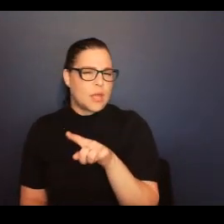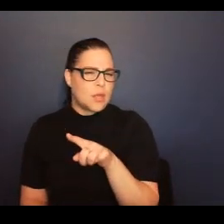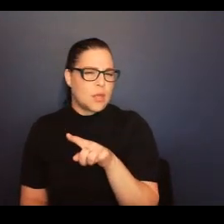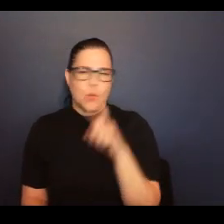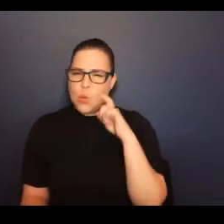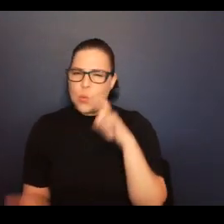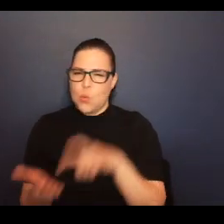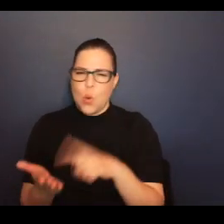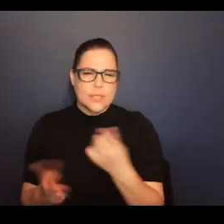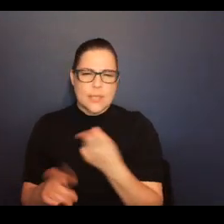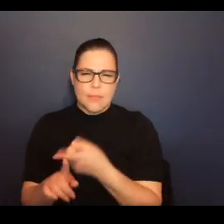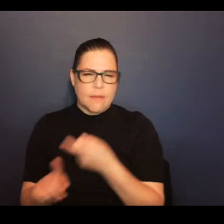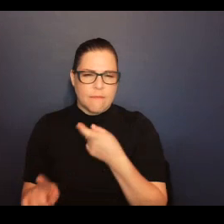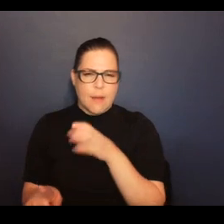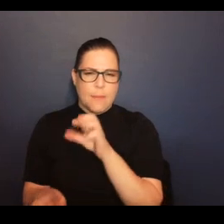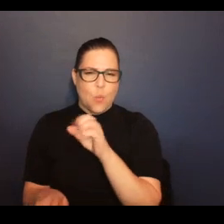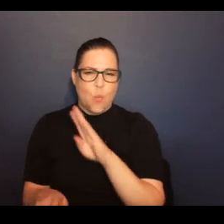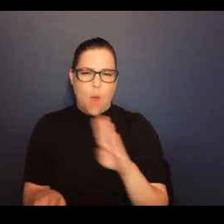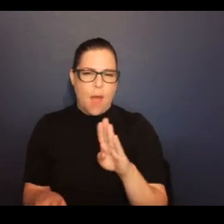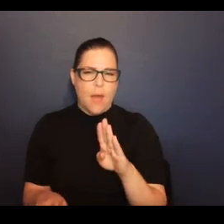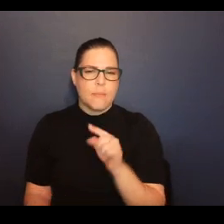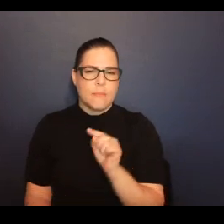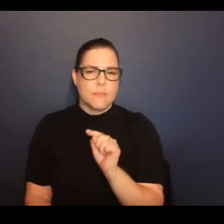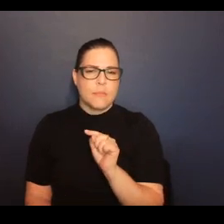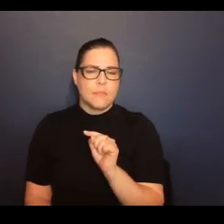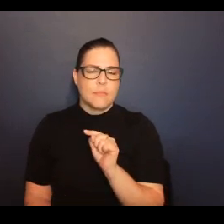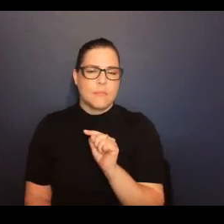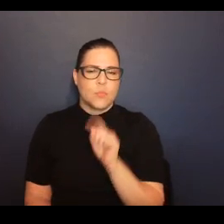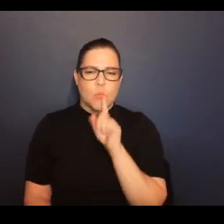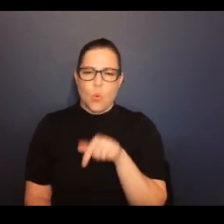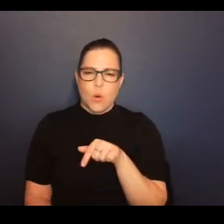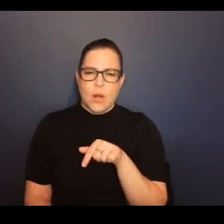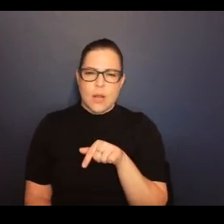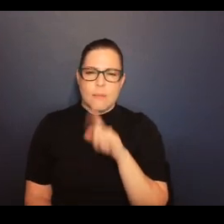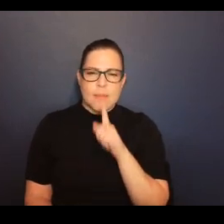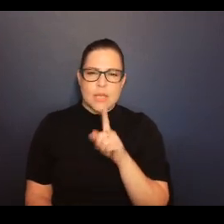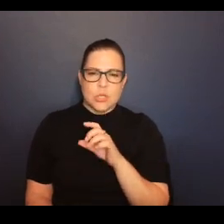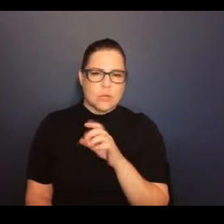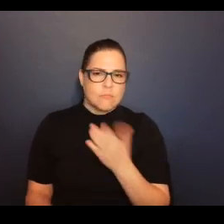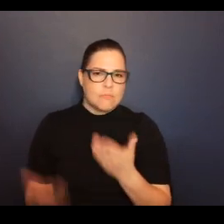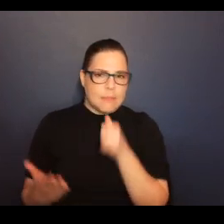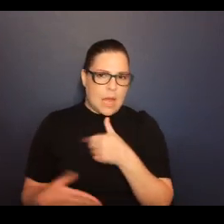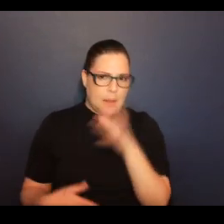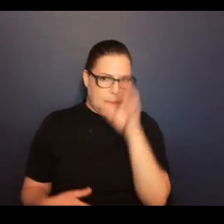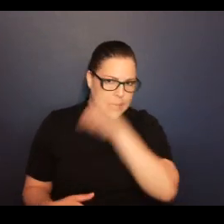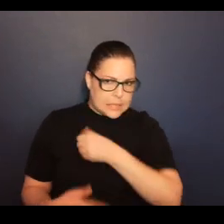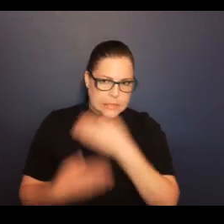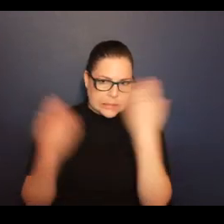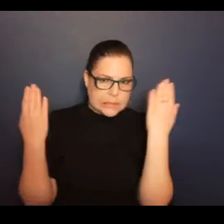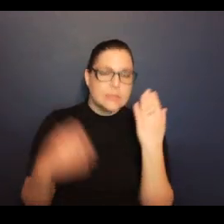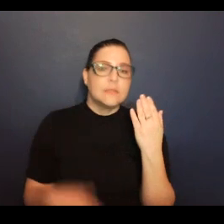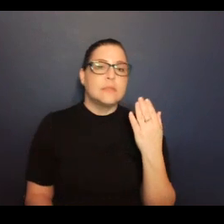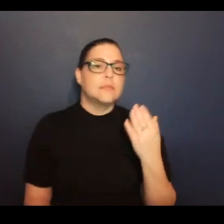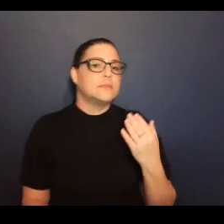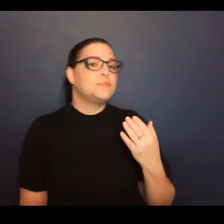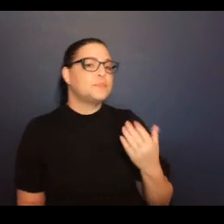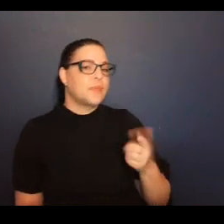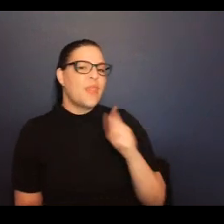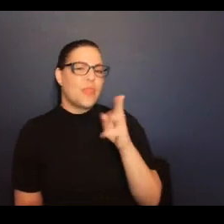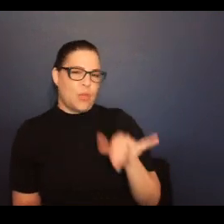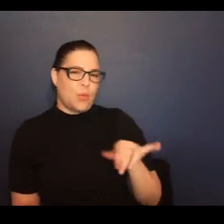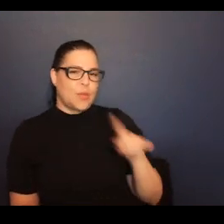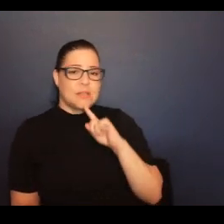was there anything from our crab board to report on this evening and make sure there was no oversight? Right. If I may,